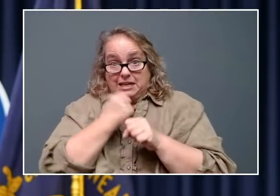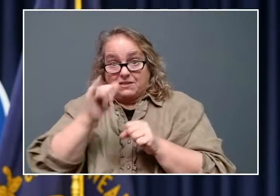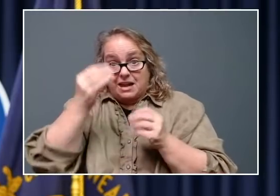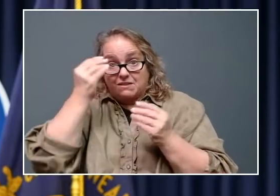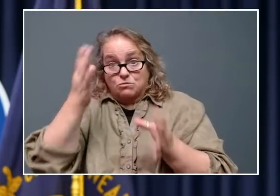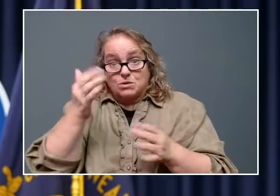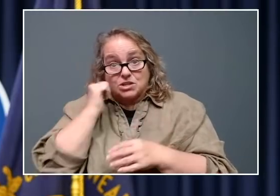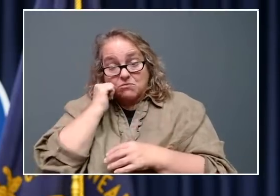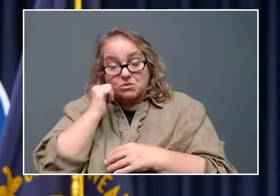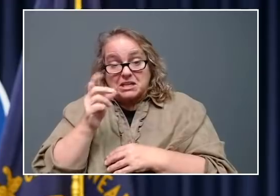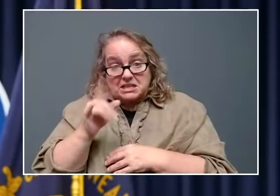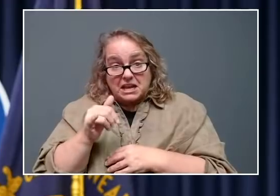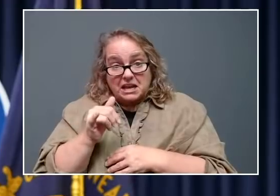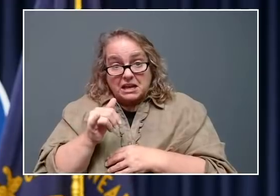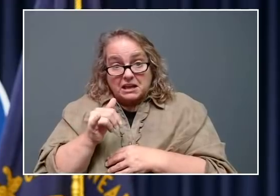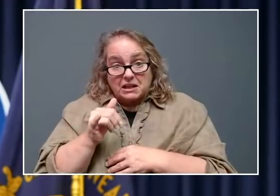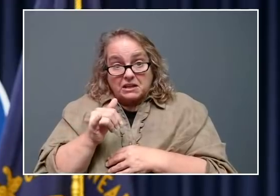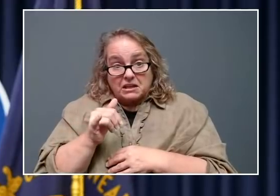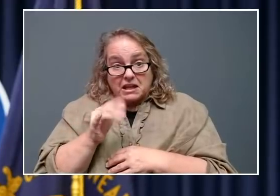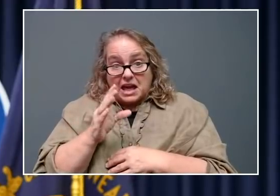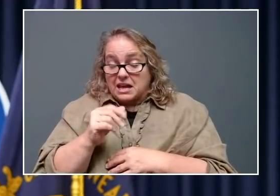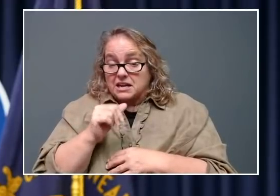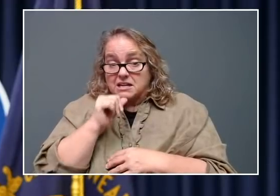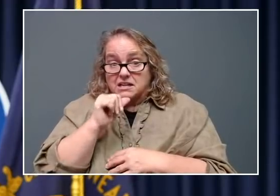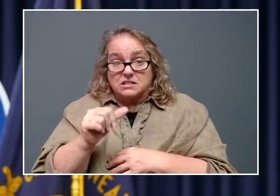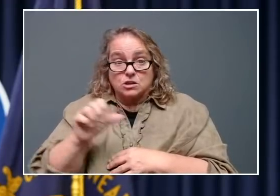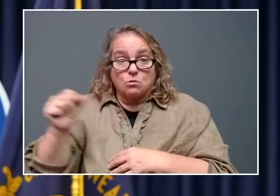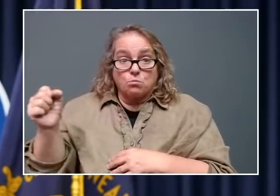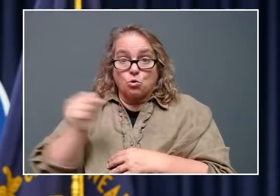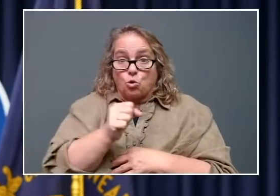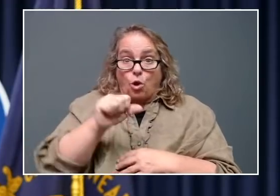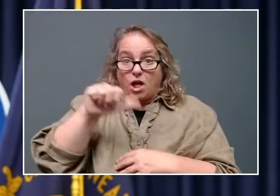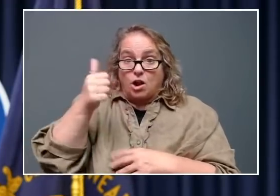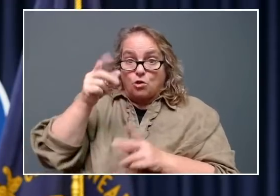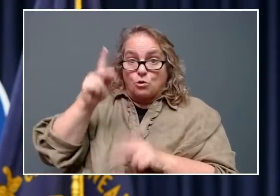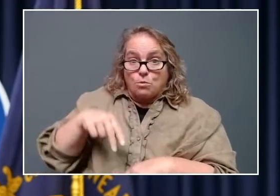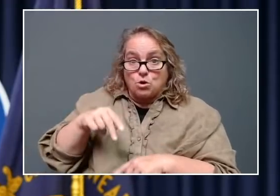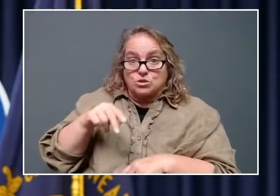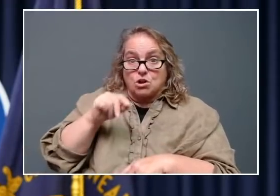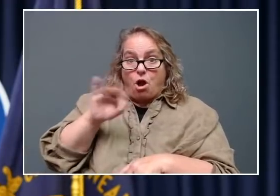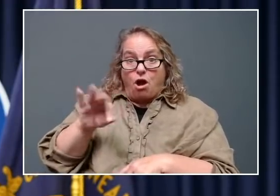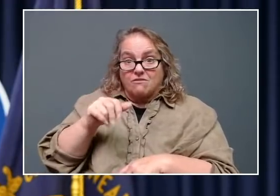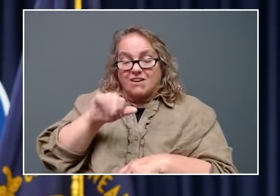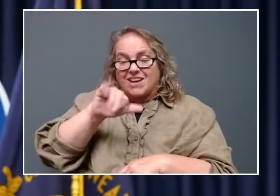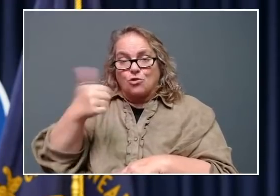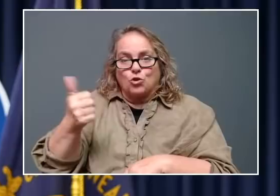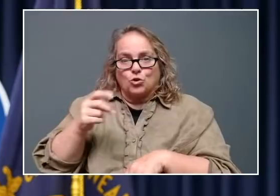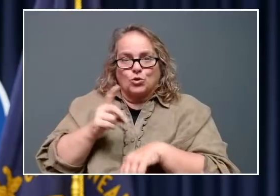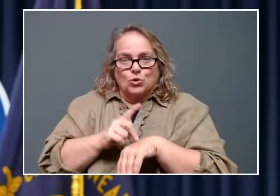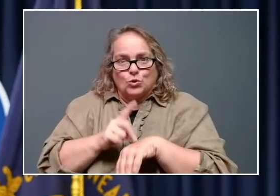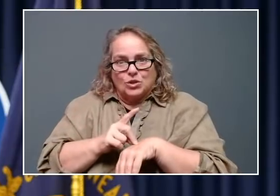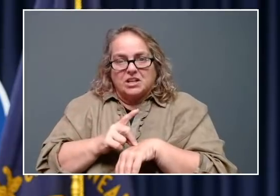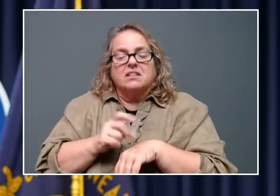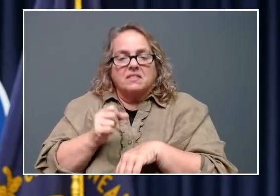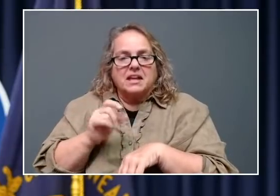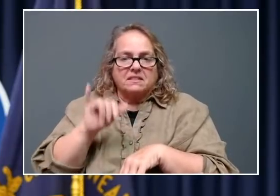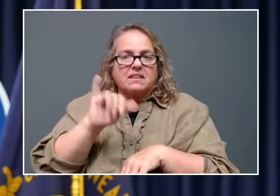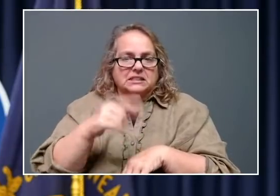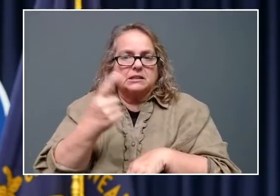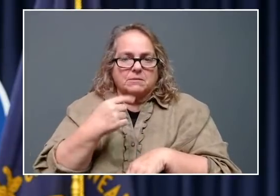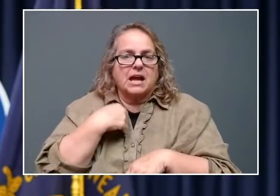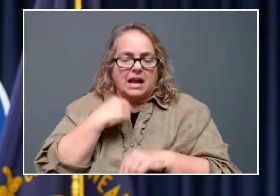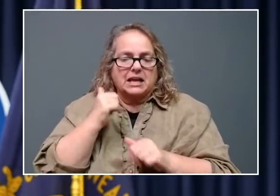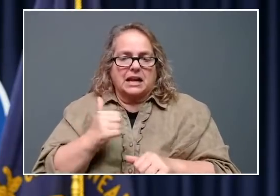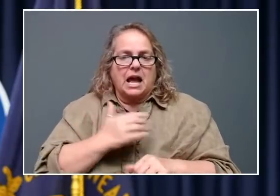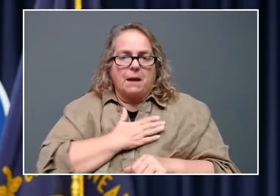basis, and it doesn't pull somebody else off of something that's really important to do, that's something that we'll happily take a